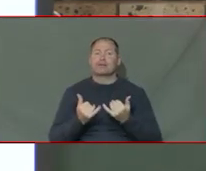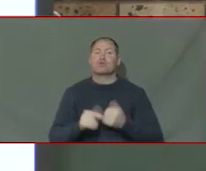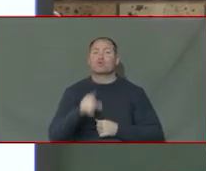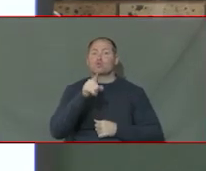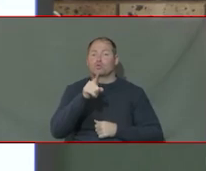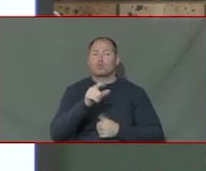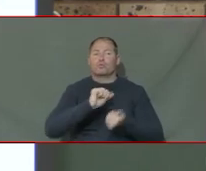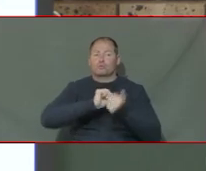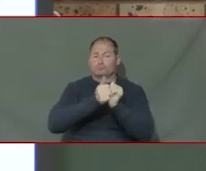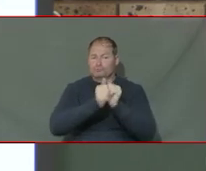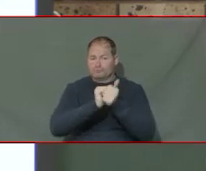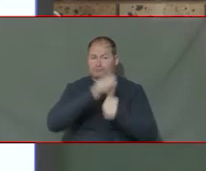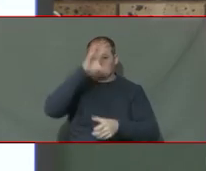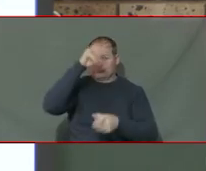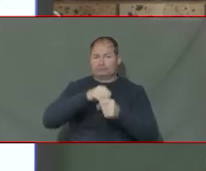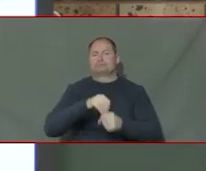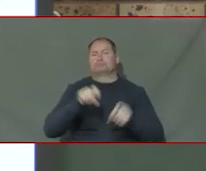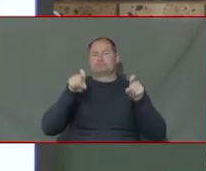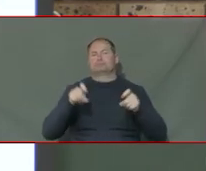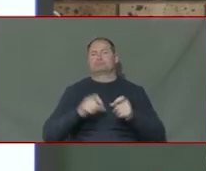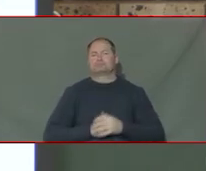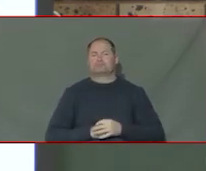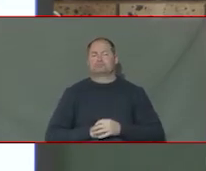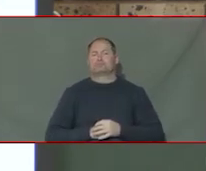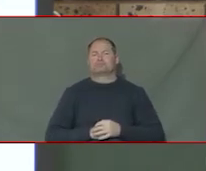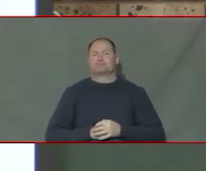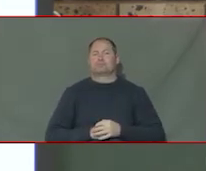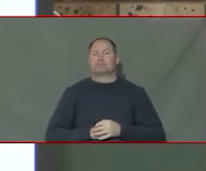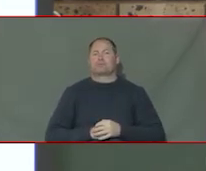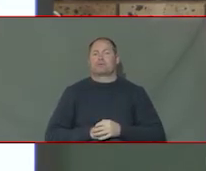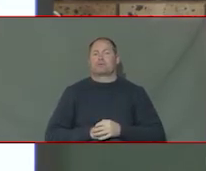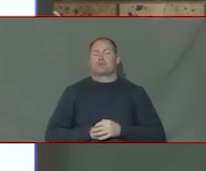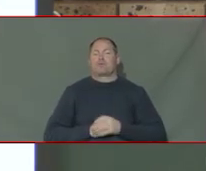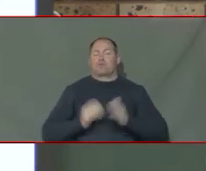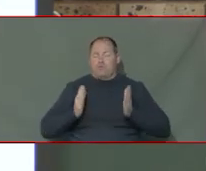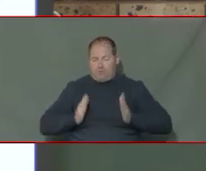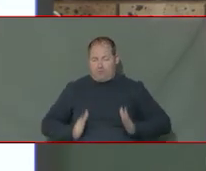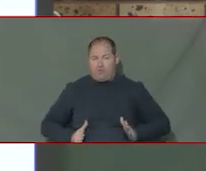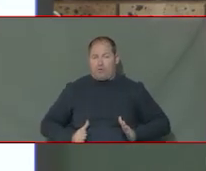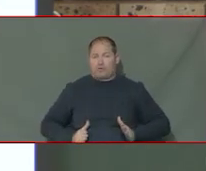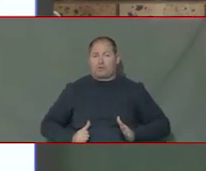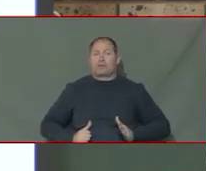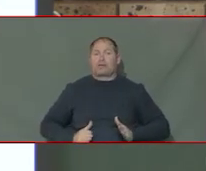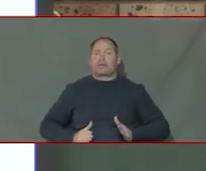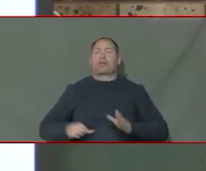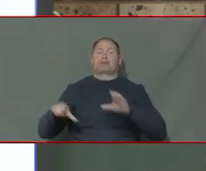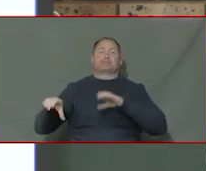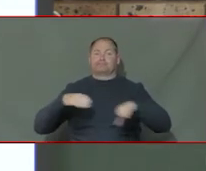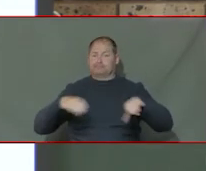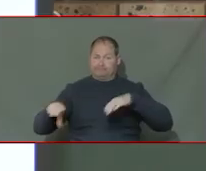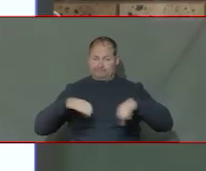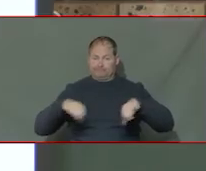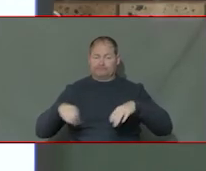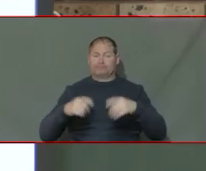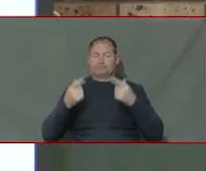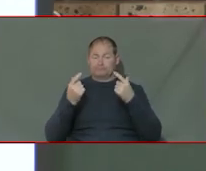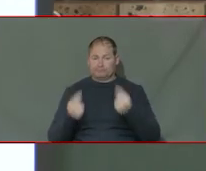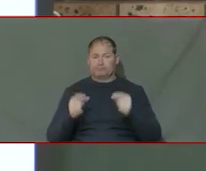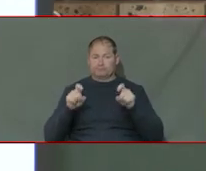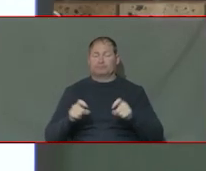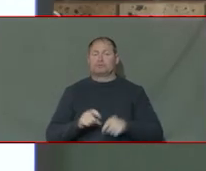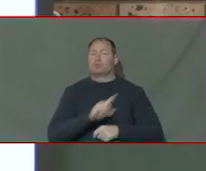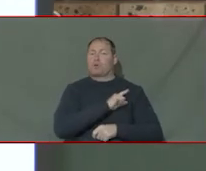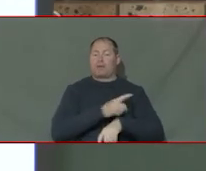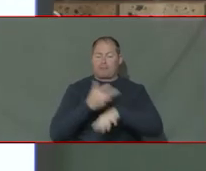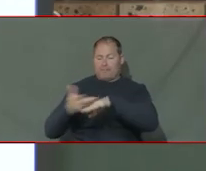sport. I want you to be physically very active. You test your blood, because they test their blood